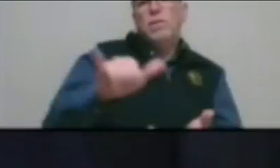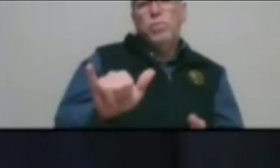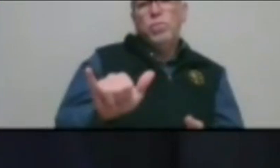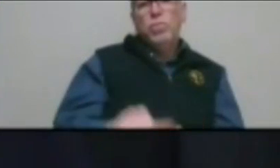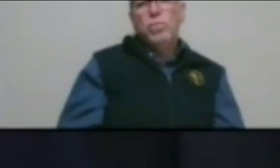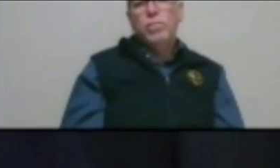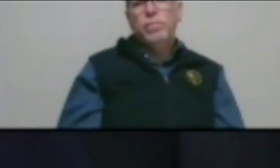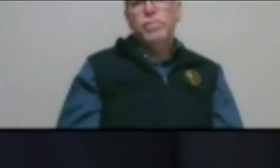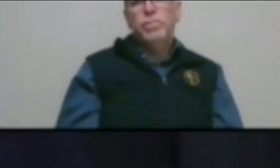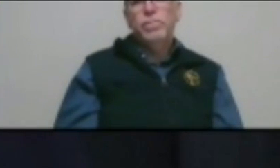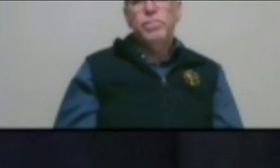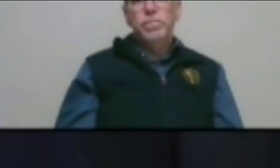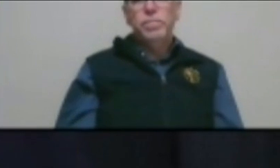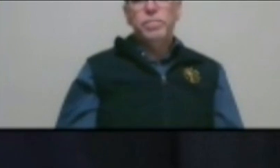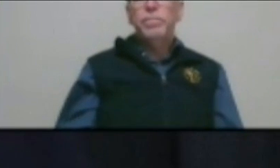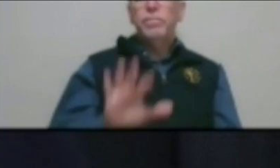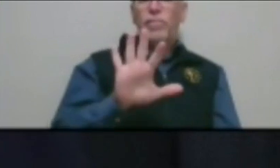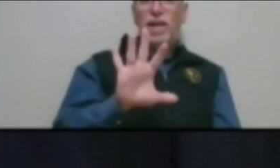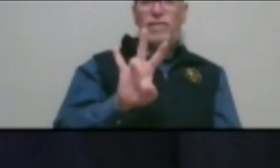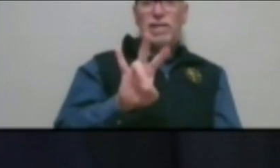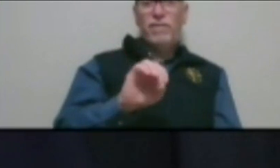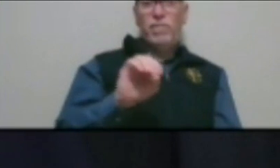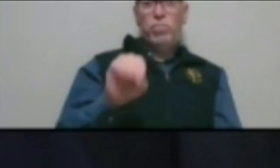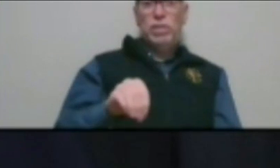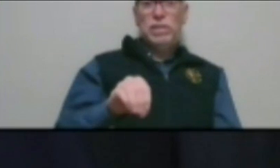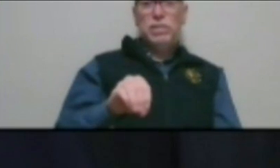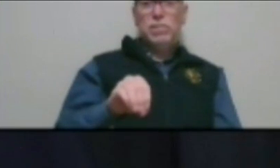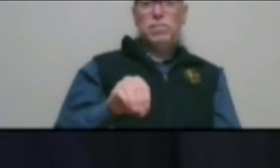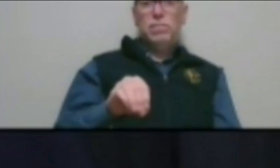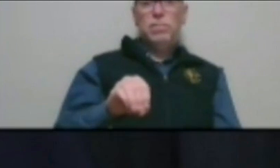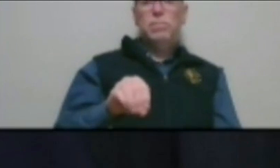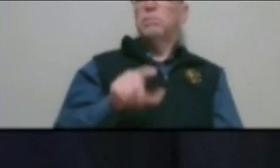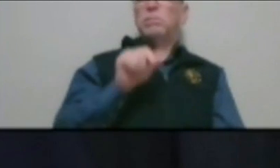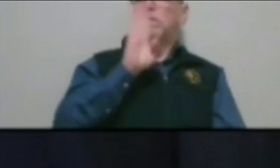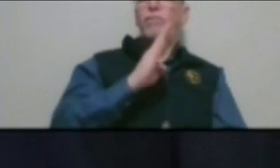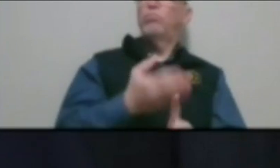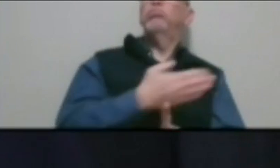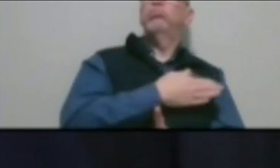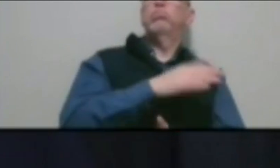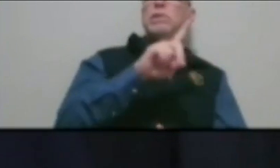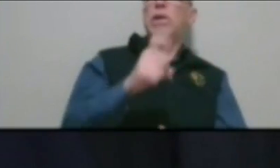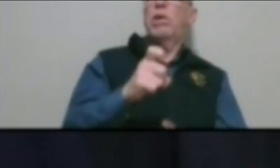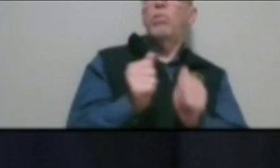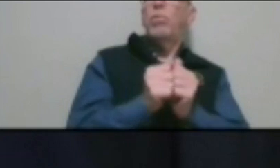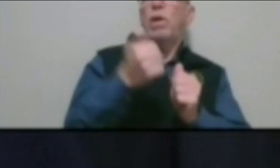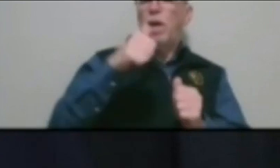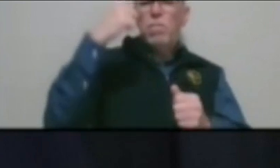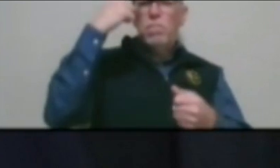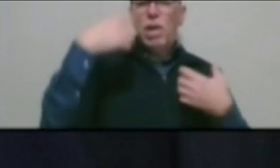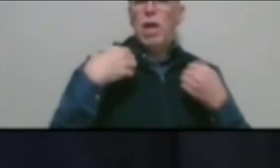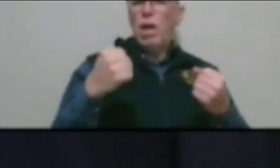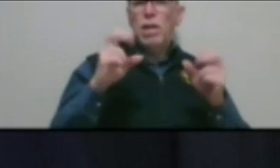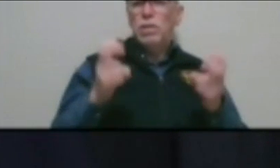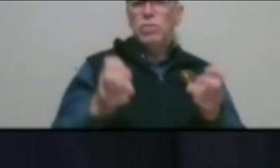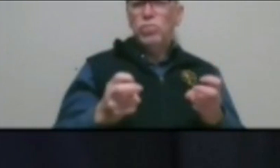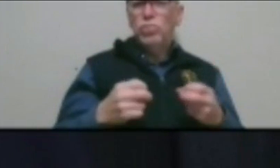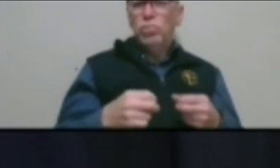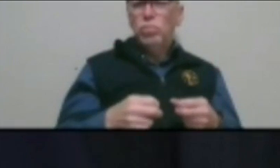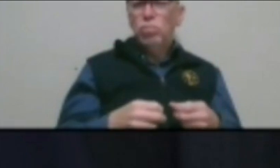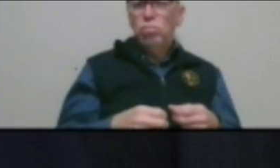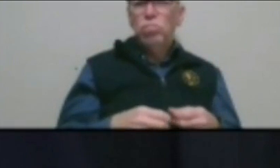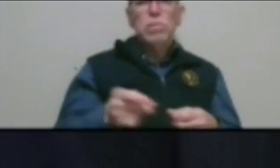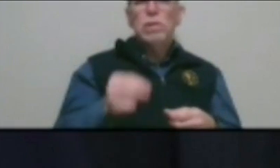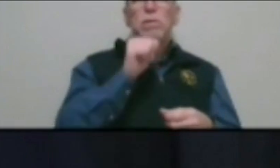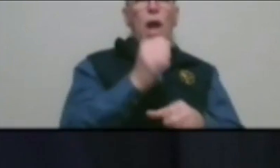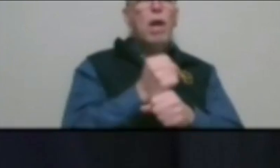self-assessment. 57% had not been previously diagnosed with a mental health condition and were not receiving any treatment